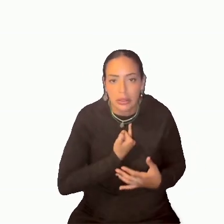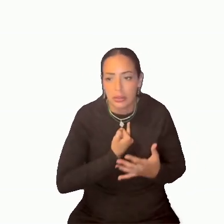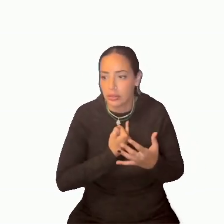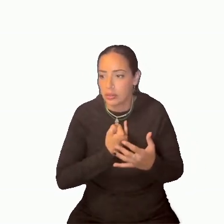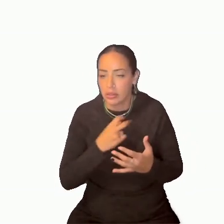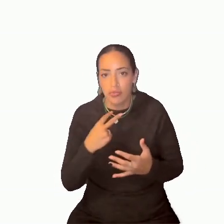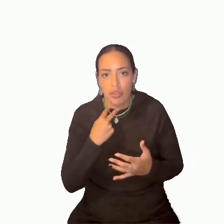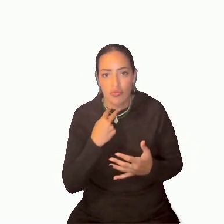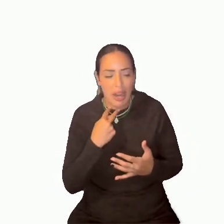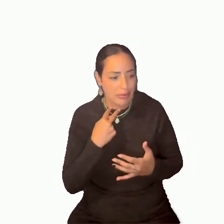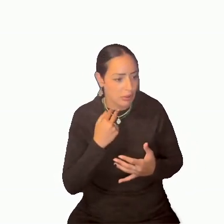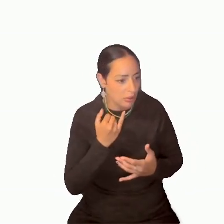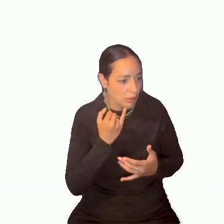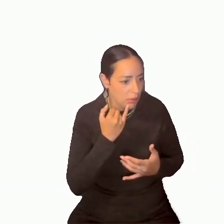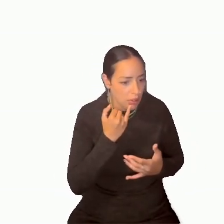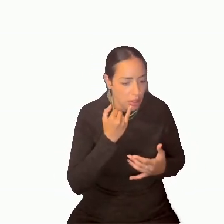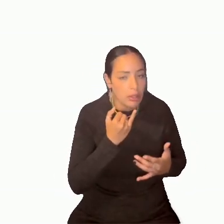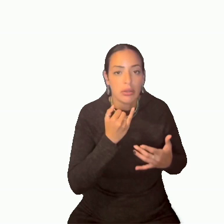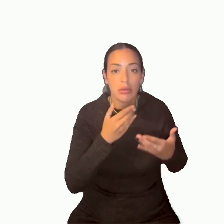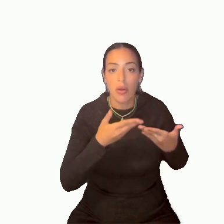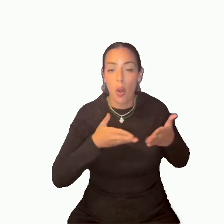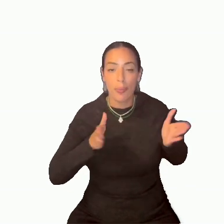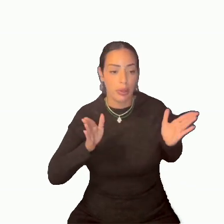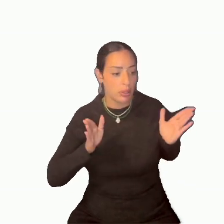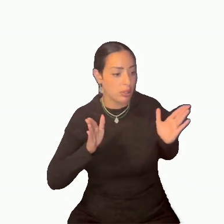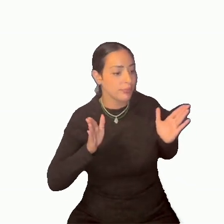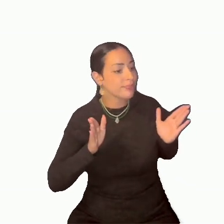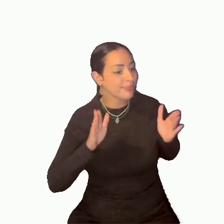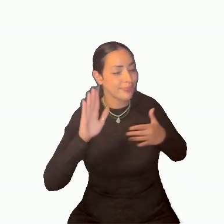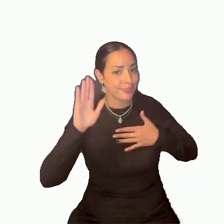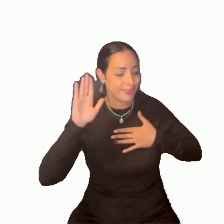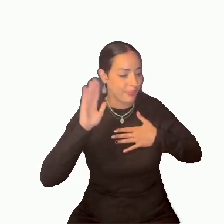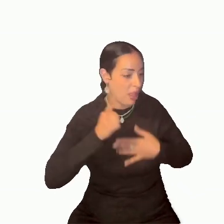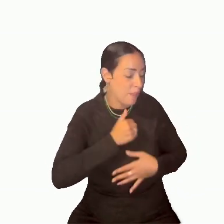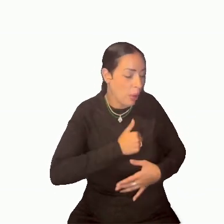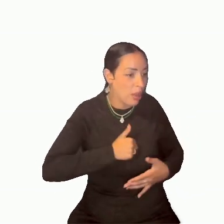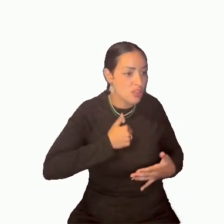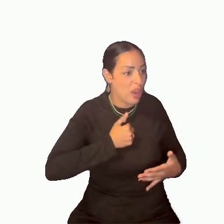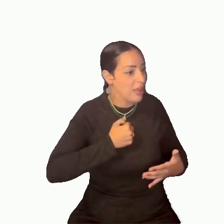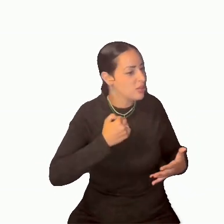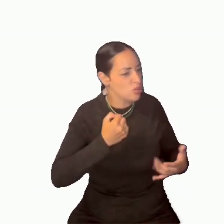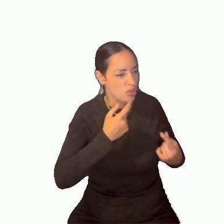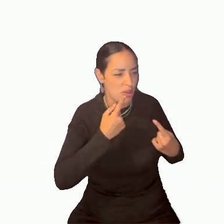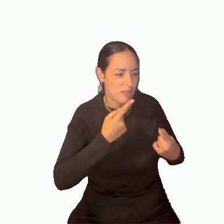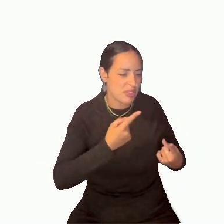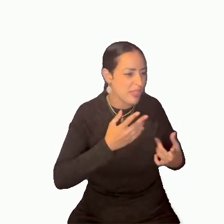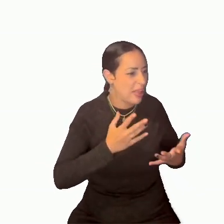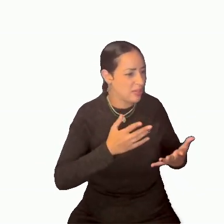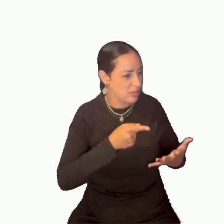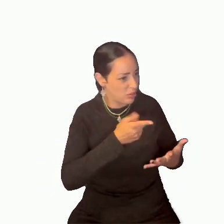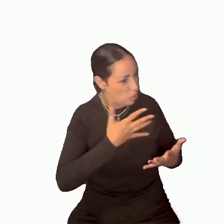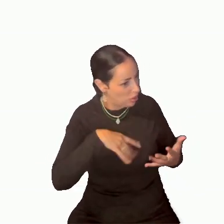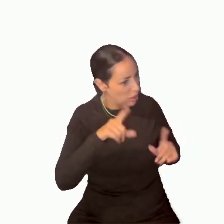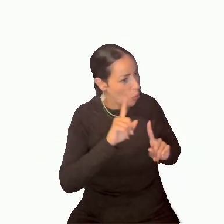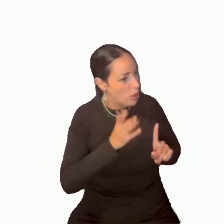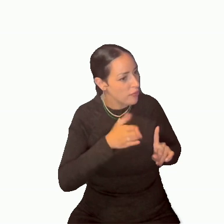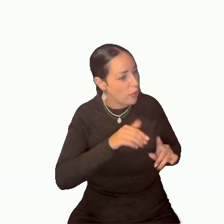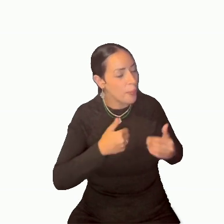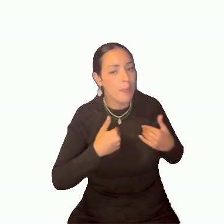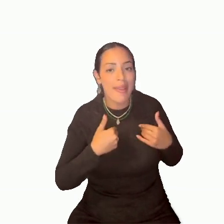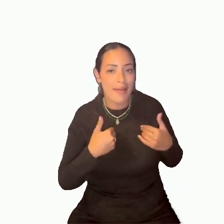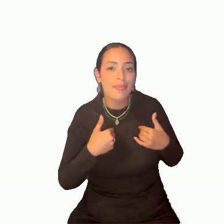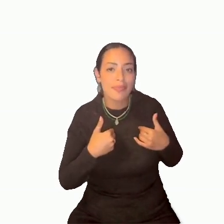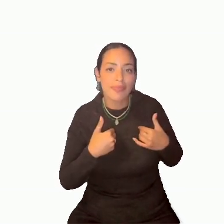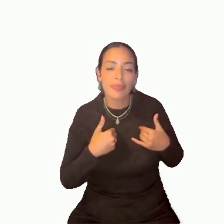regret something that you might have said, acknowledge it openly, be honest and apologise, and ask the family what they need from you. In